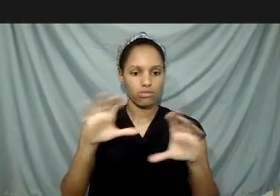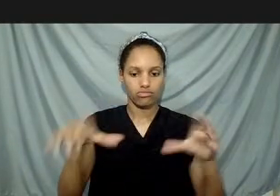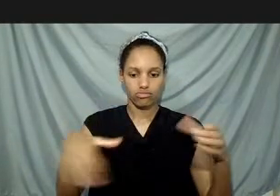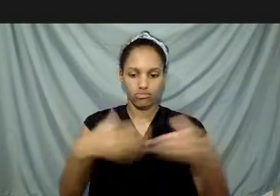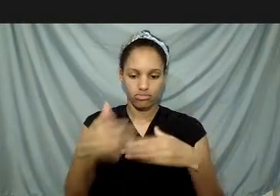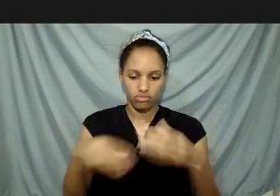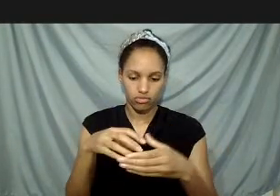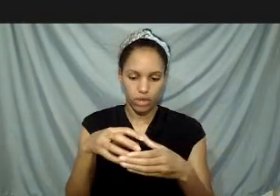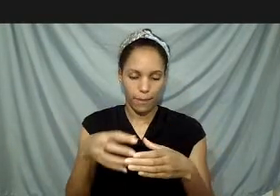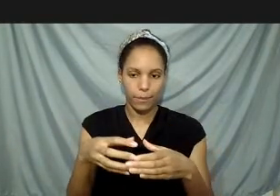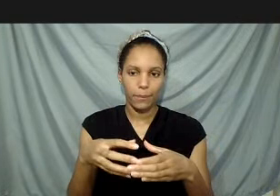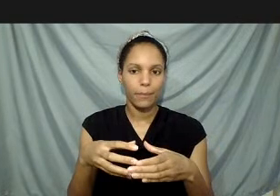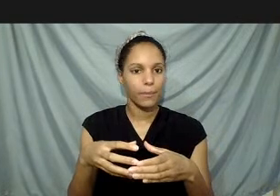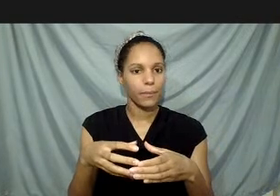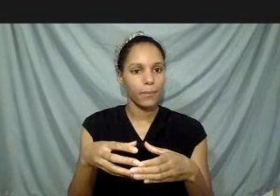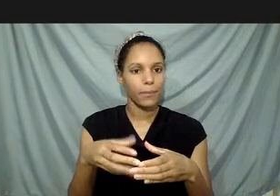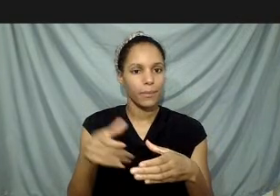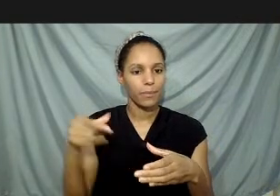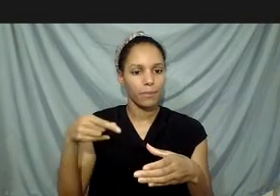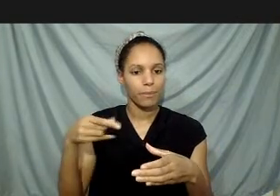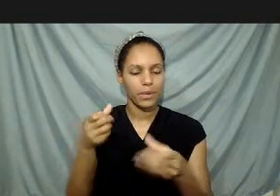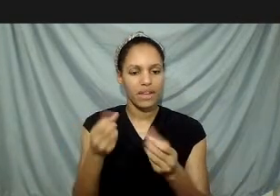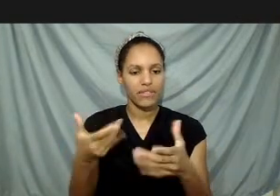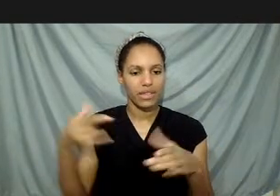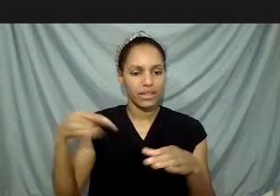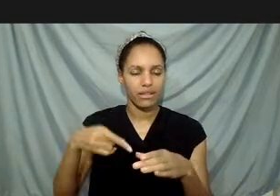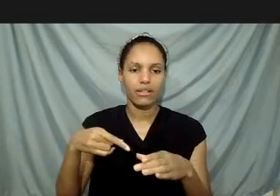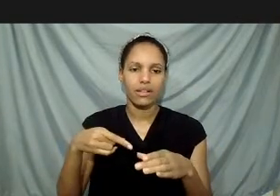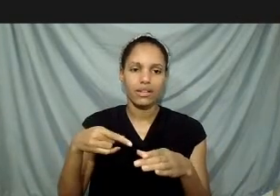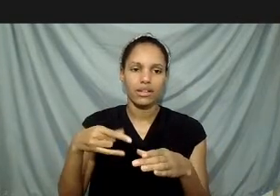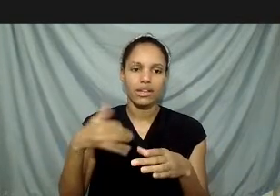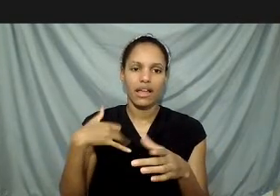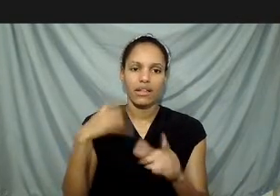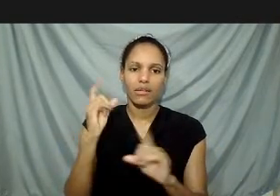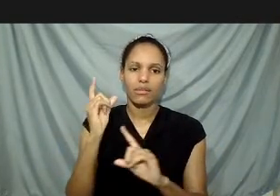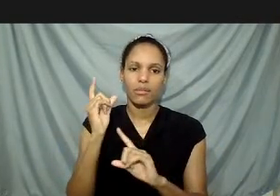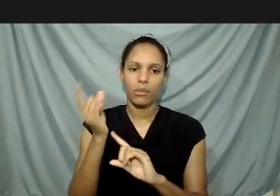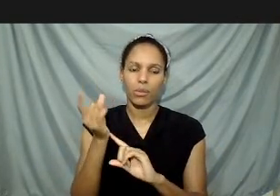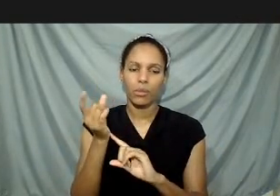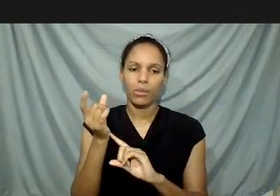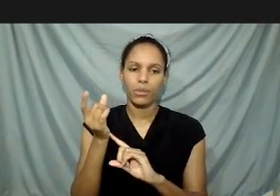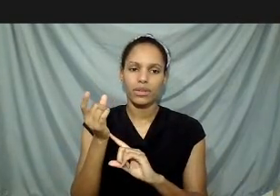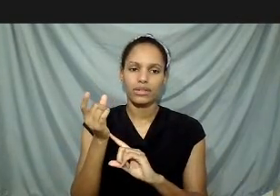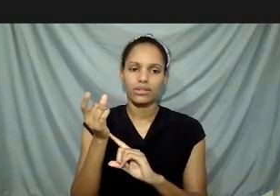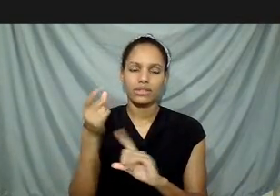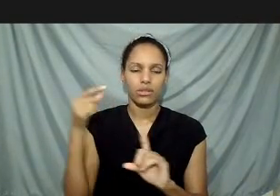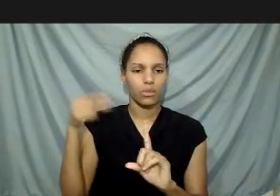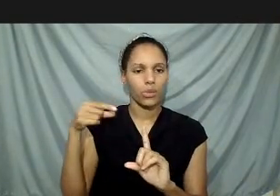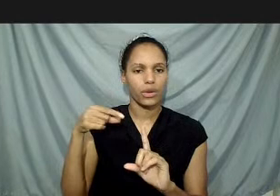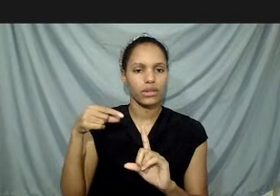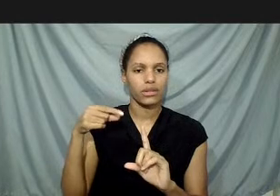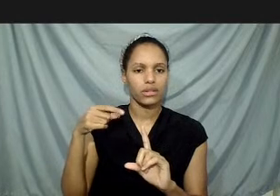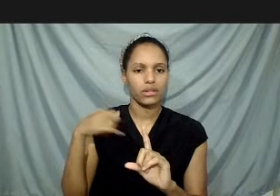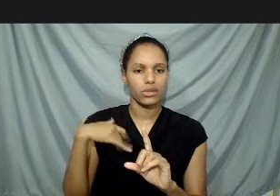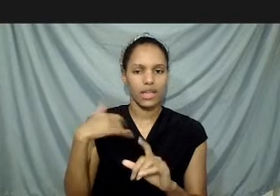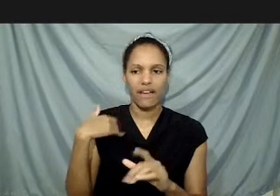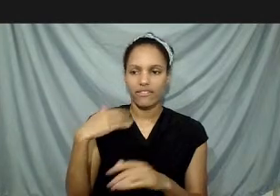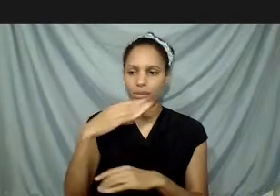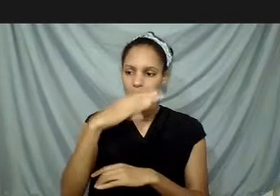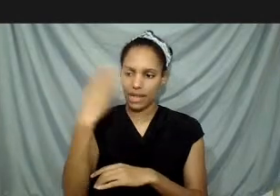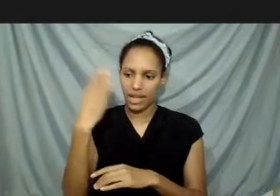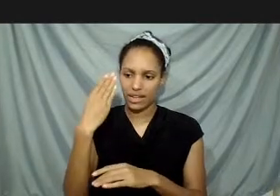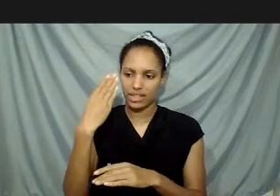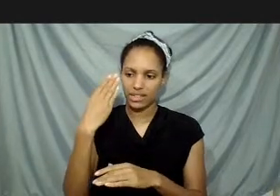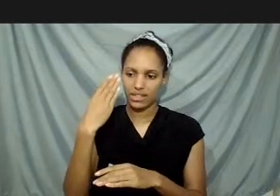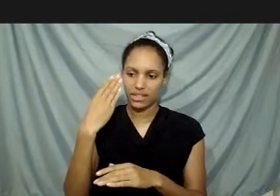Dixon Gottschalk made a point of like how well, putting Black in front of Black dance makes it